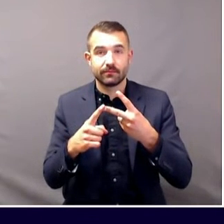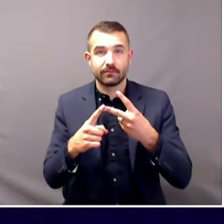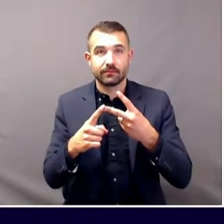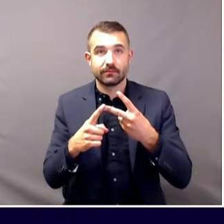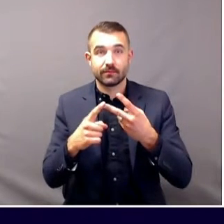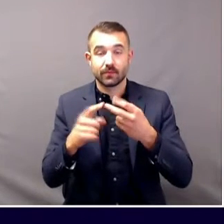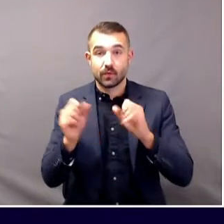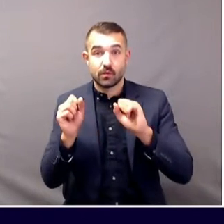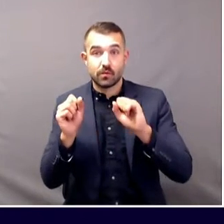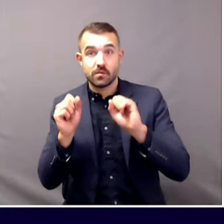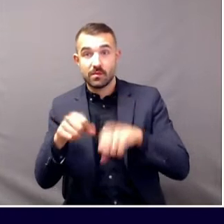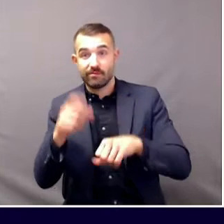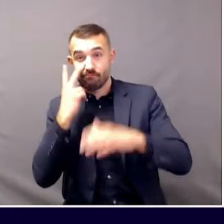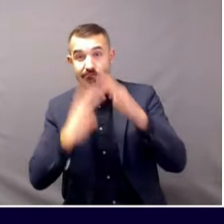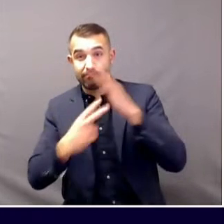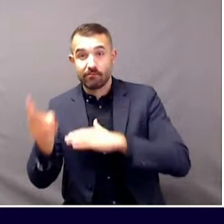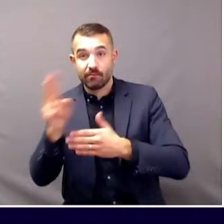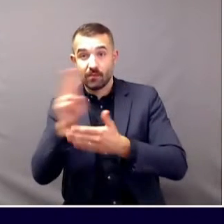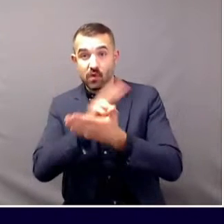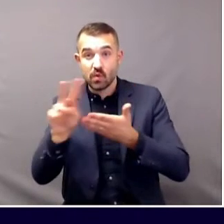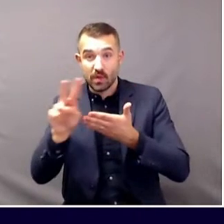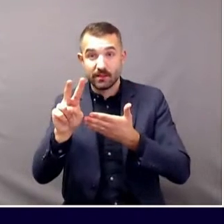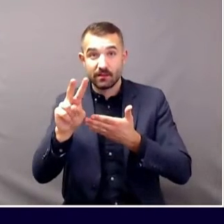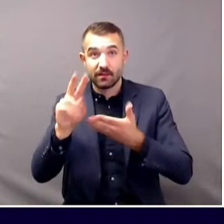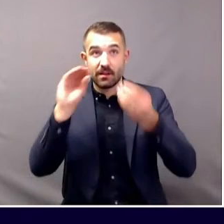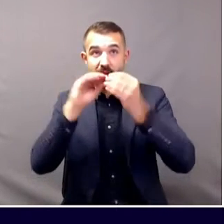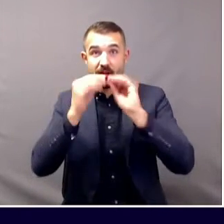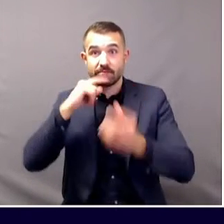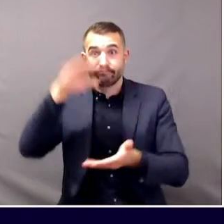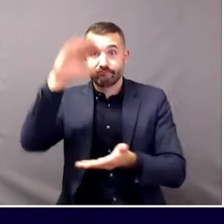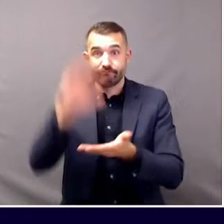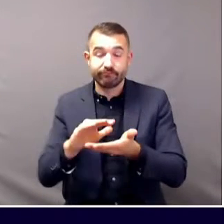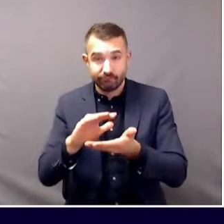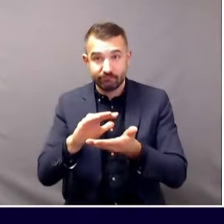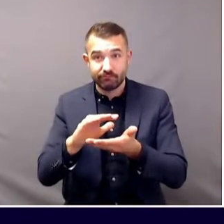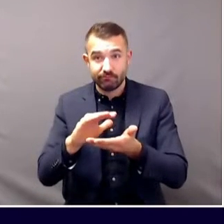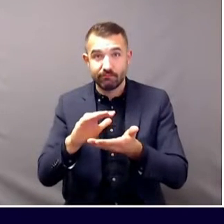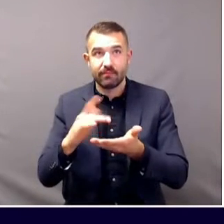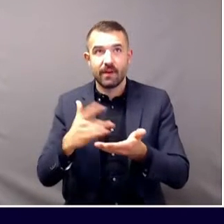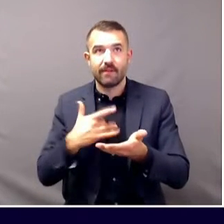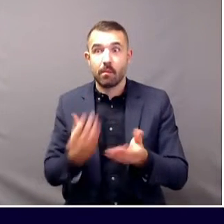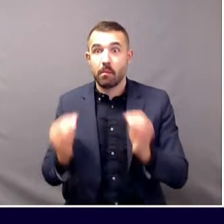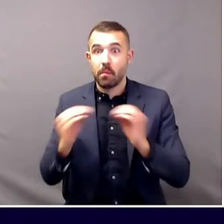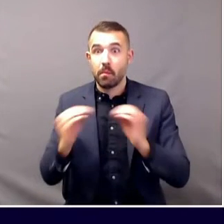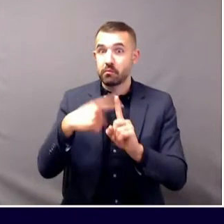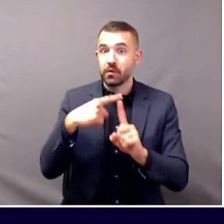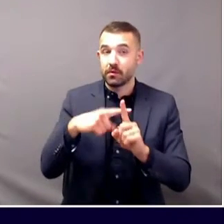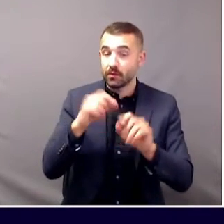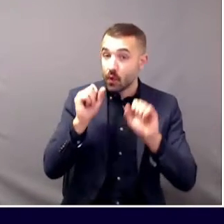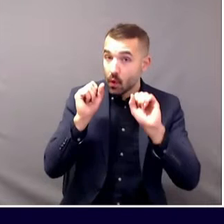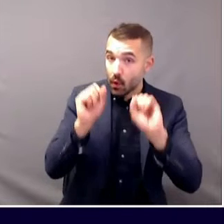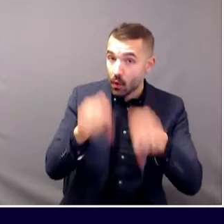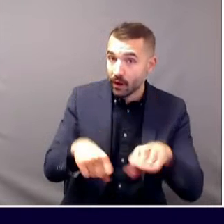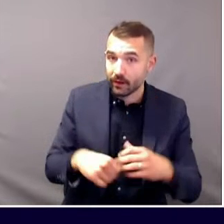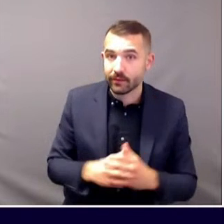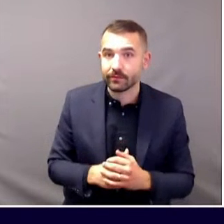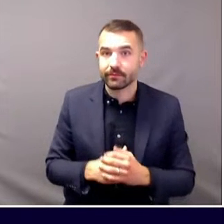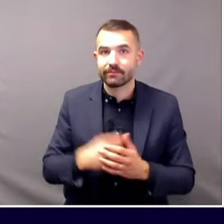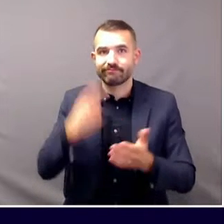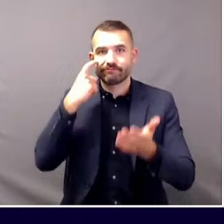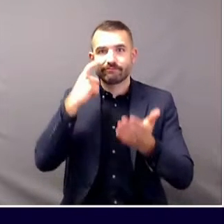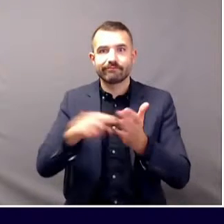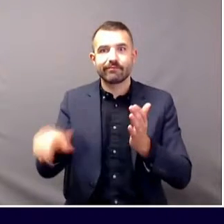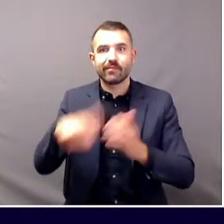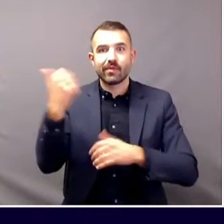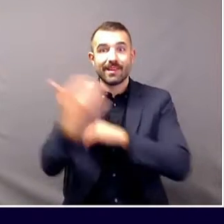there is absolutely yes. Other countries that had found themselves in difficult situations were able, with